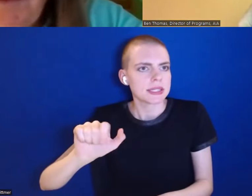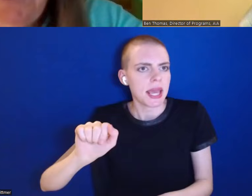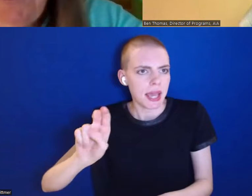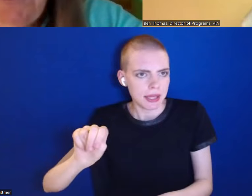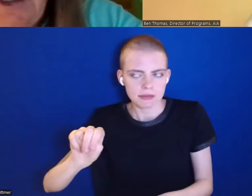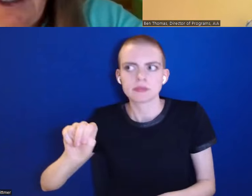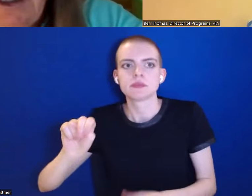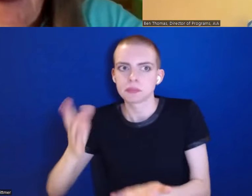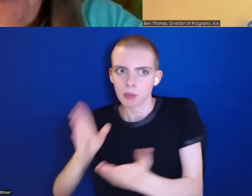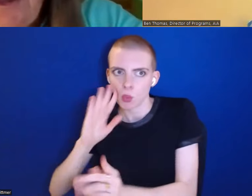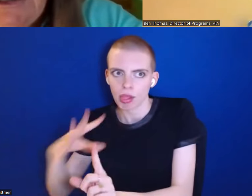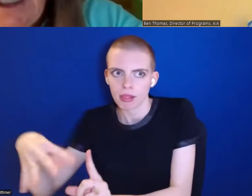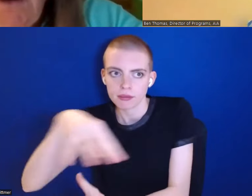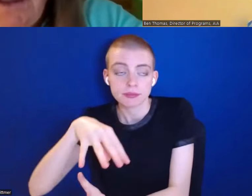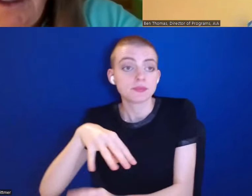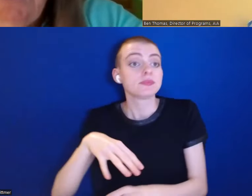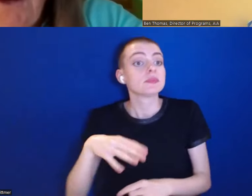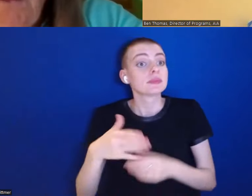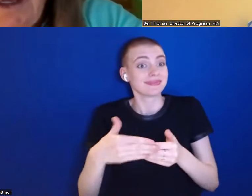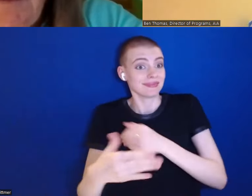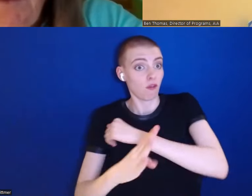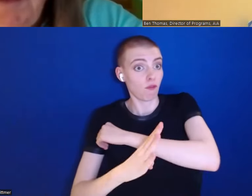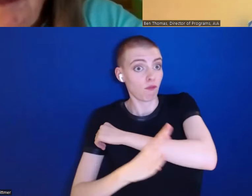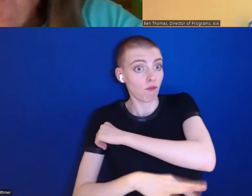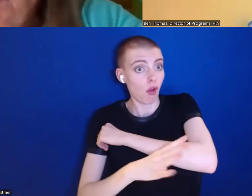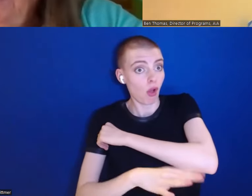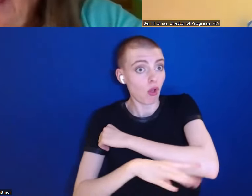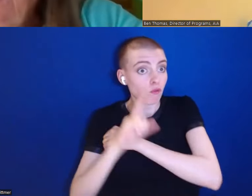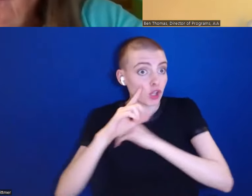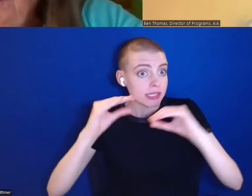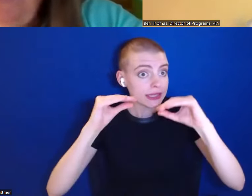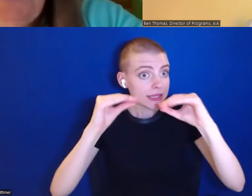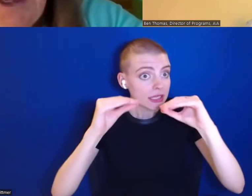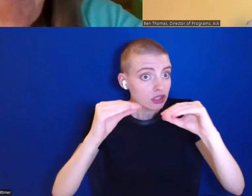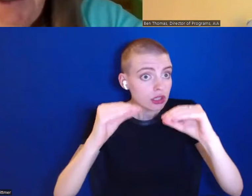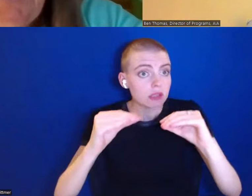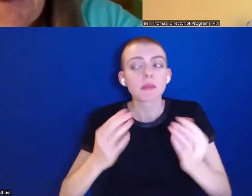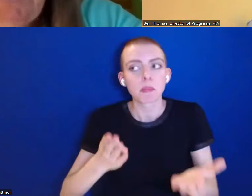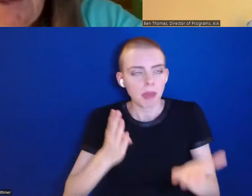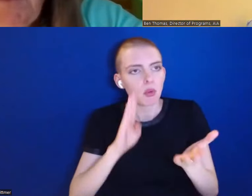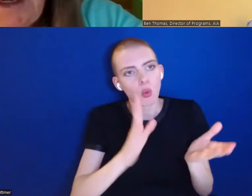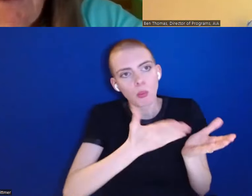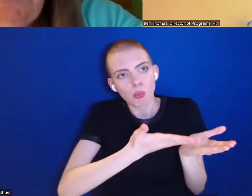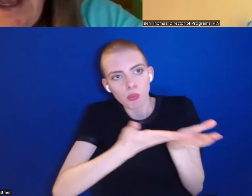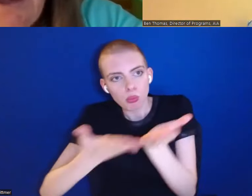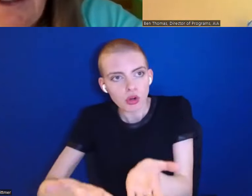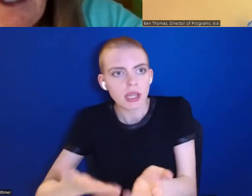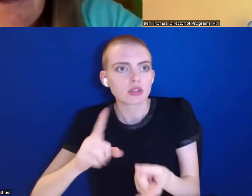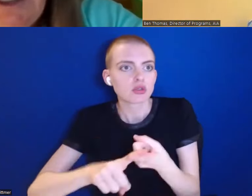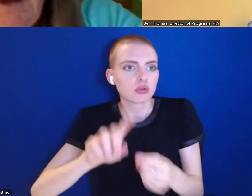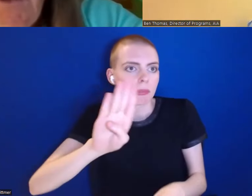teaching purposes, an Artec Leo. So we may be able to bring that to Belize to scan big things and work